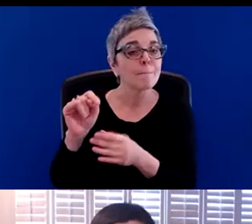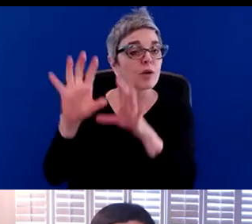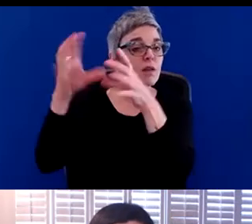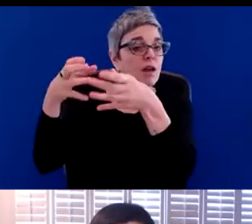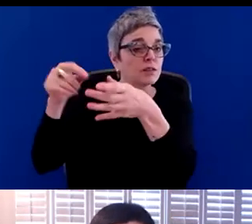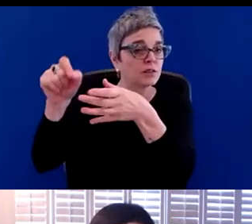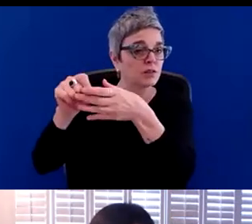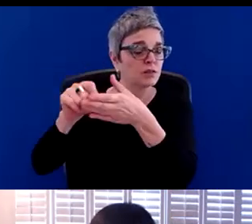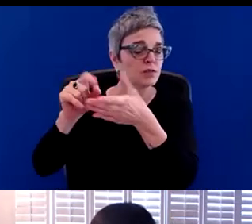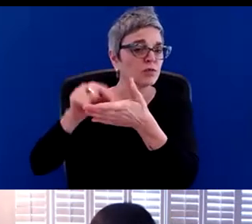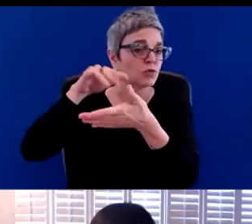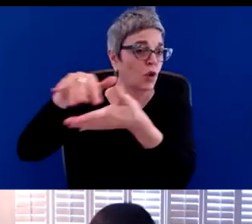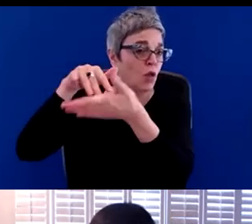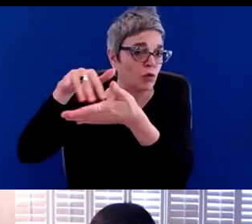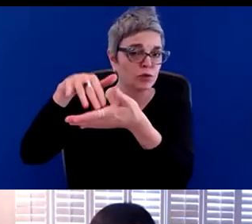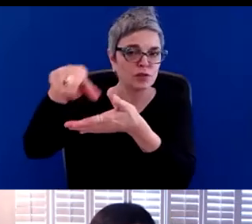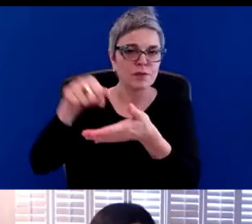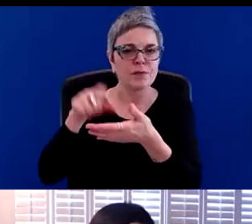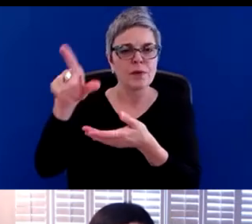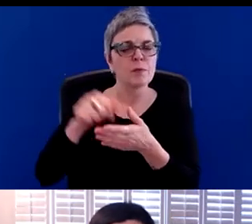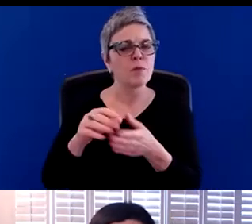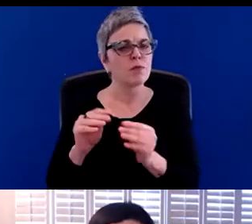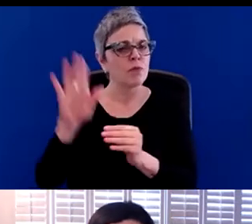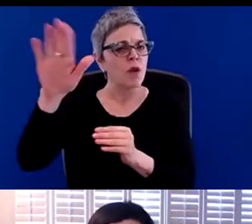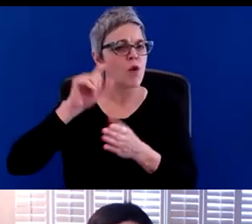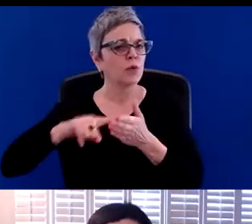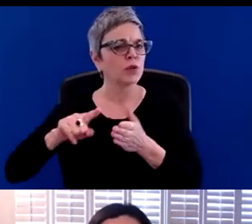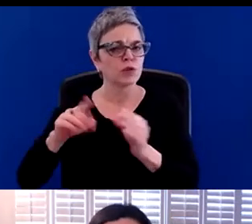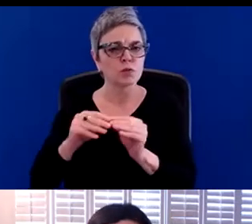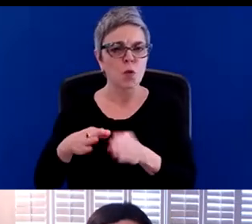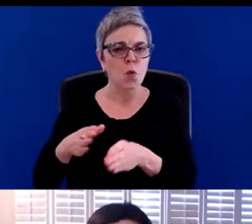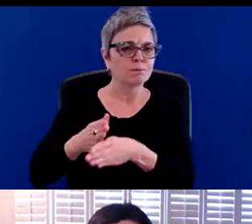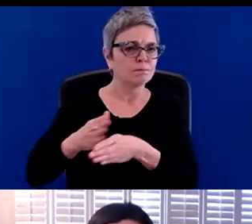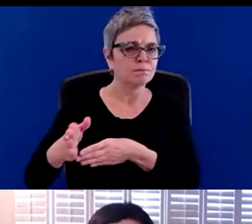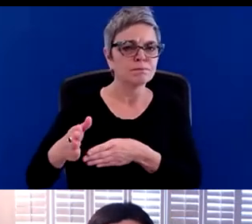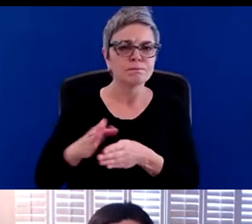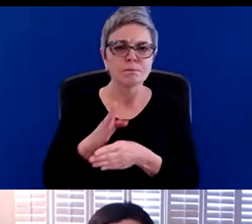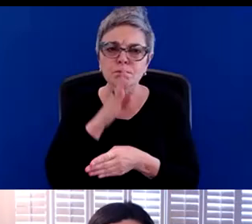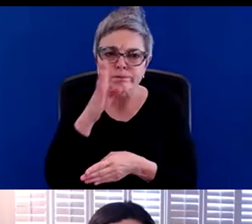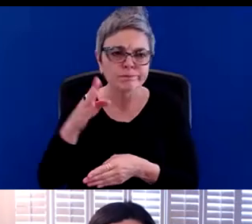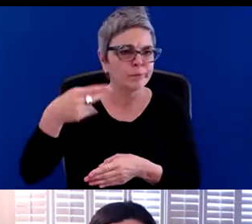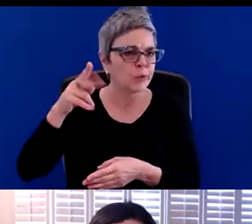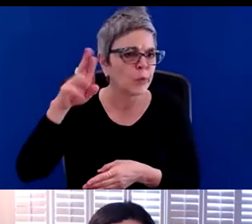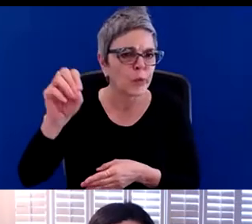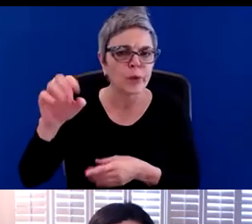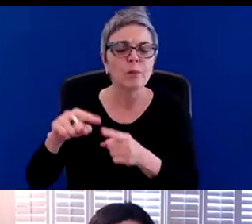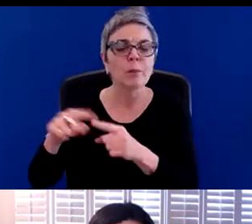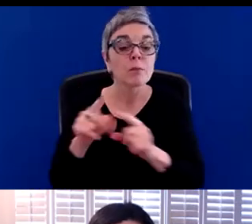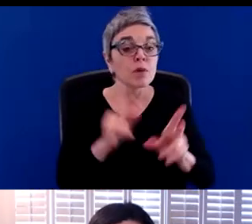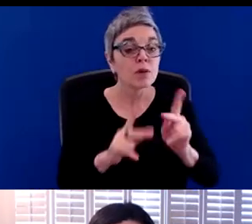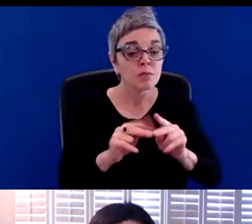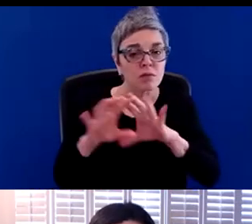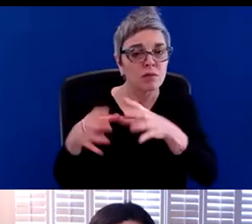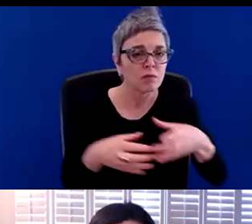the distinction of being seen as theorists, whereas people from oppressed caste communities are always reduced to their